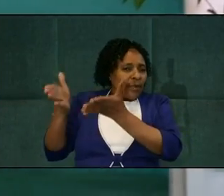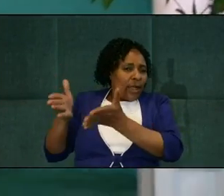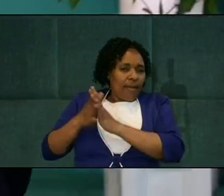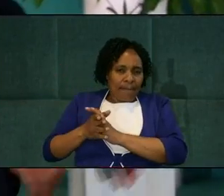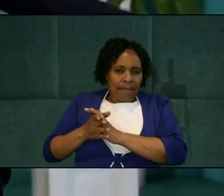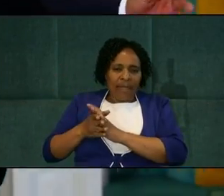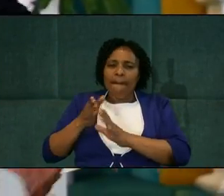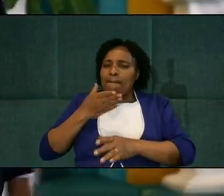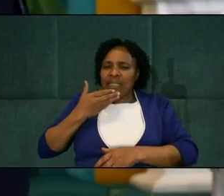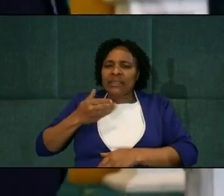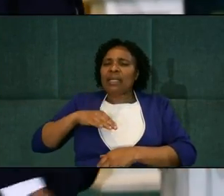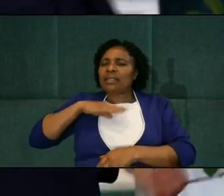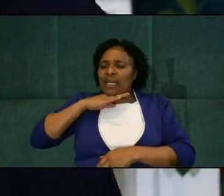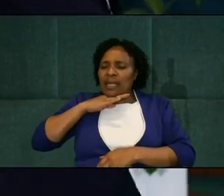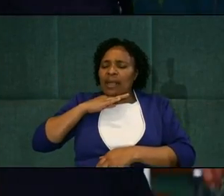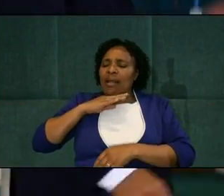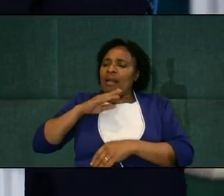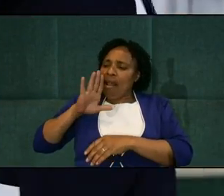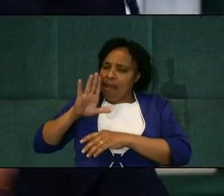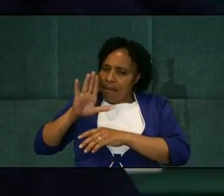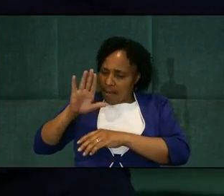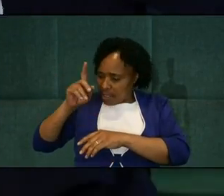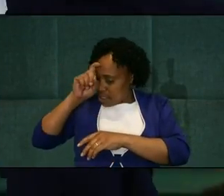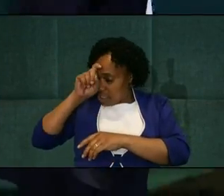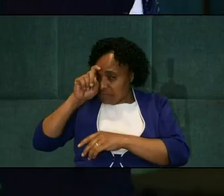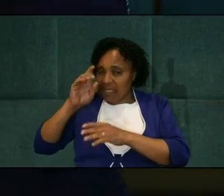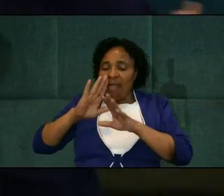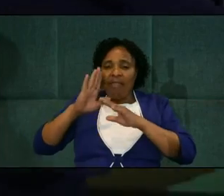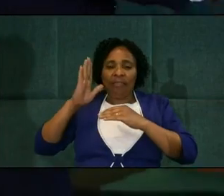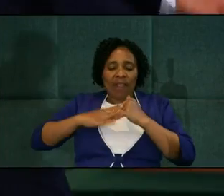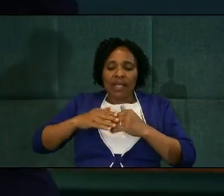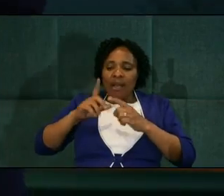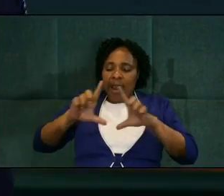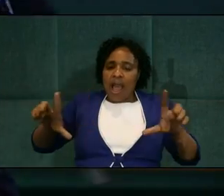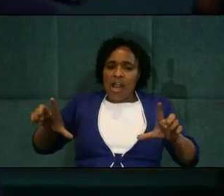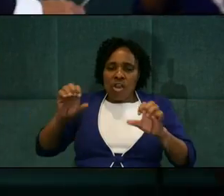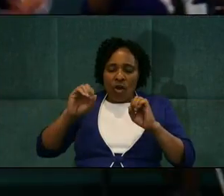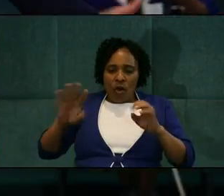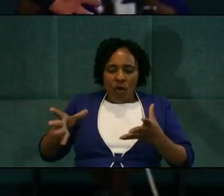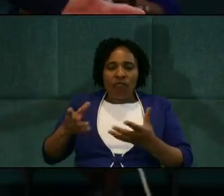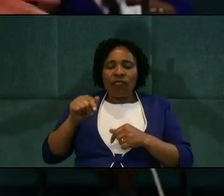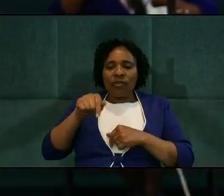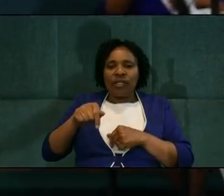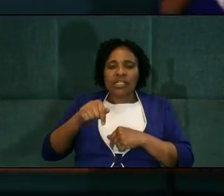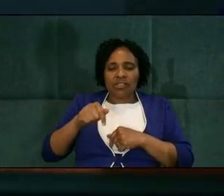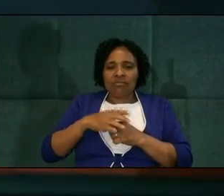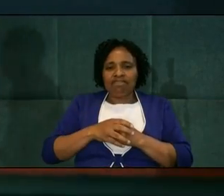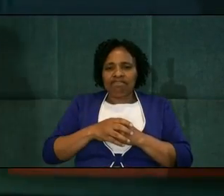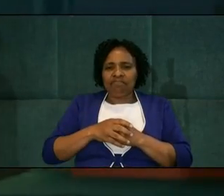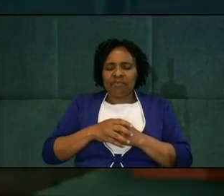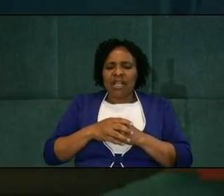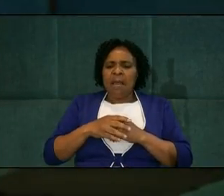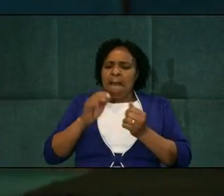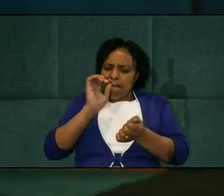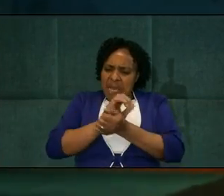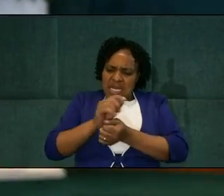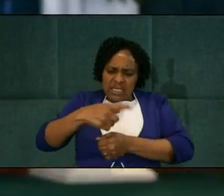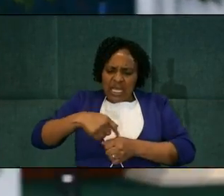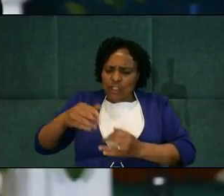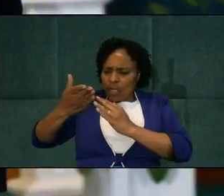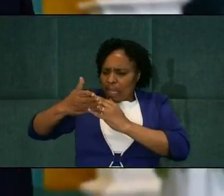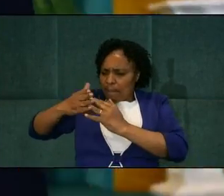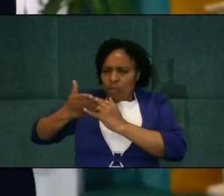we had died in this wilderness. May God kill us in this wilderness. Why has God brought us here to punish us on the borders? And